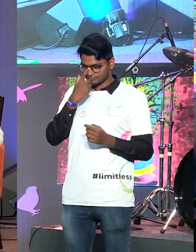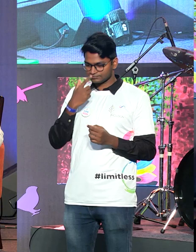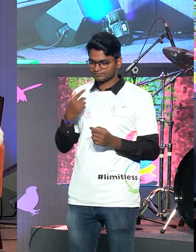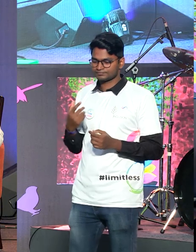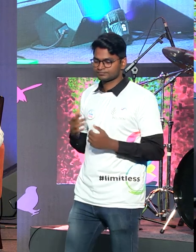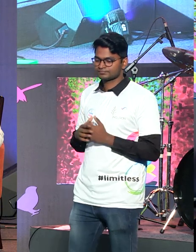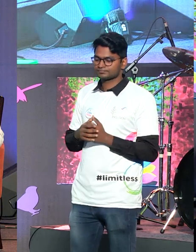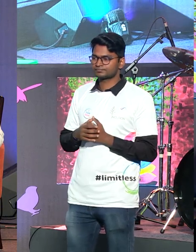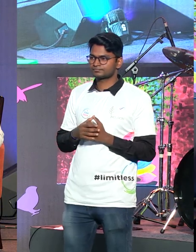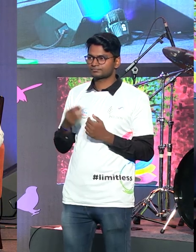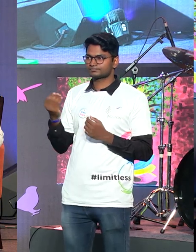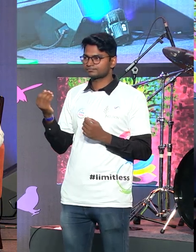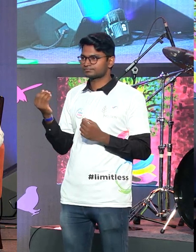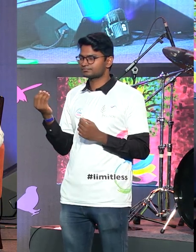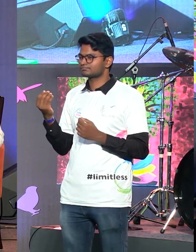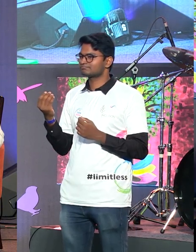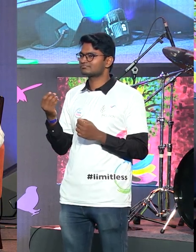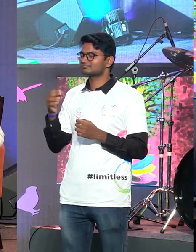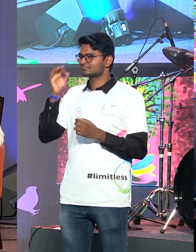did deal with it, and I'm sure. But